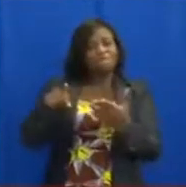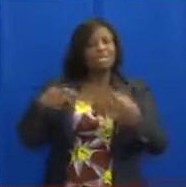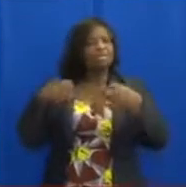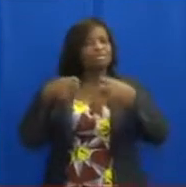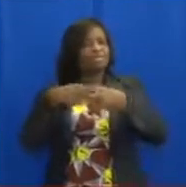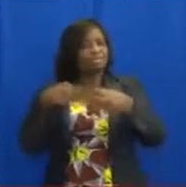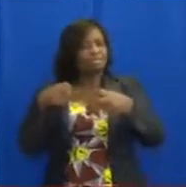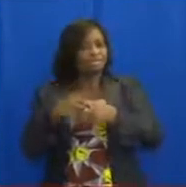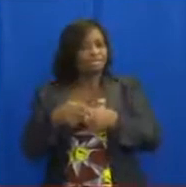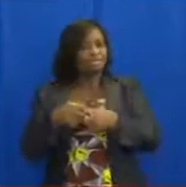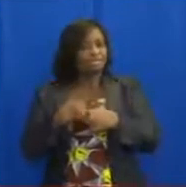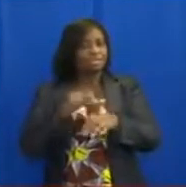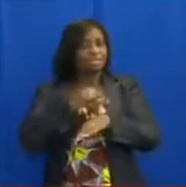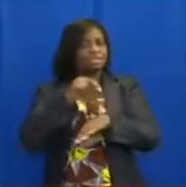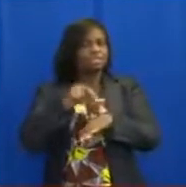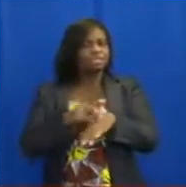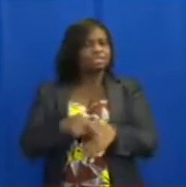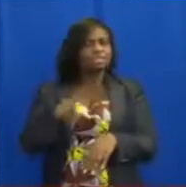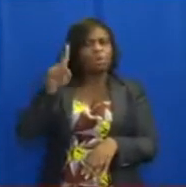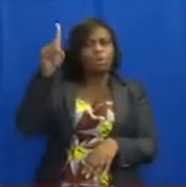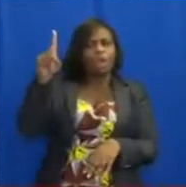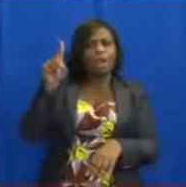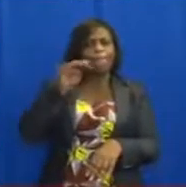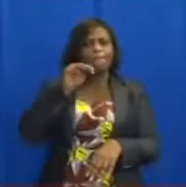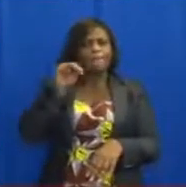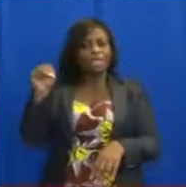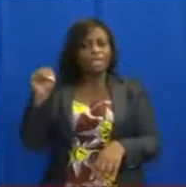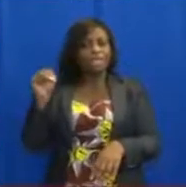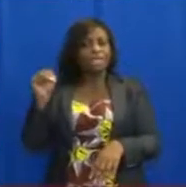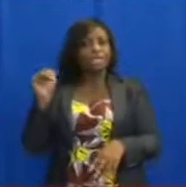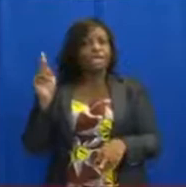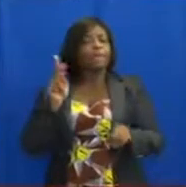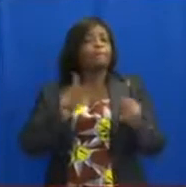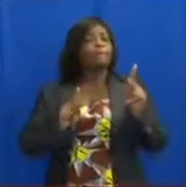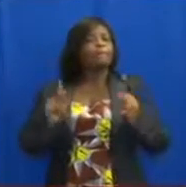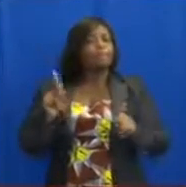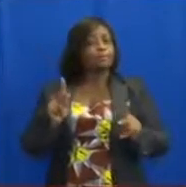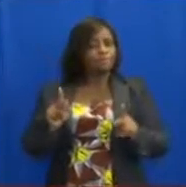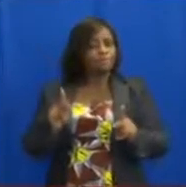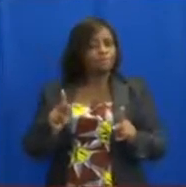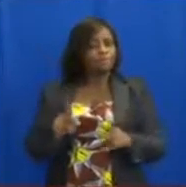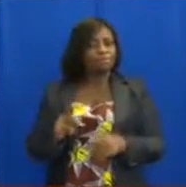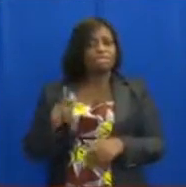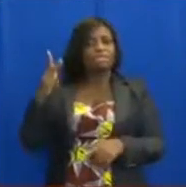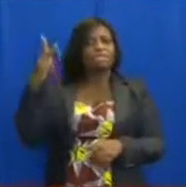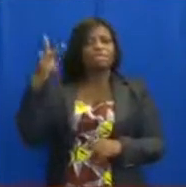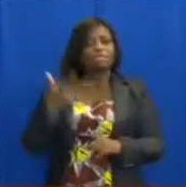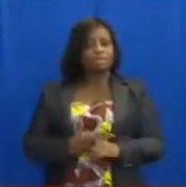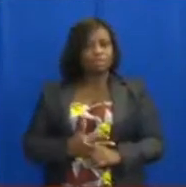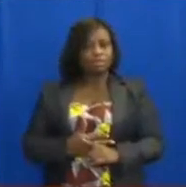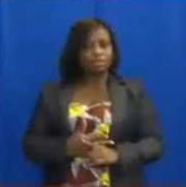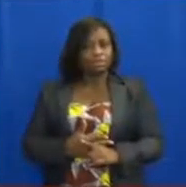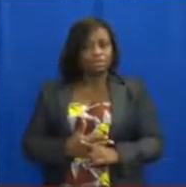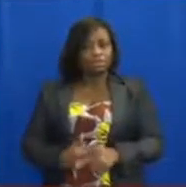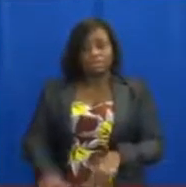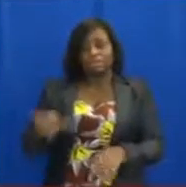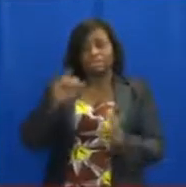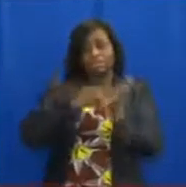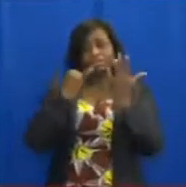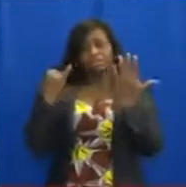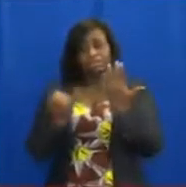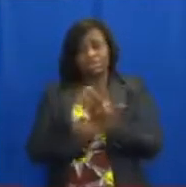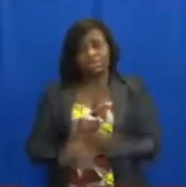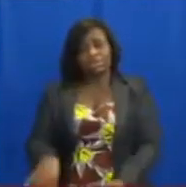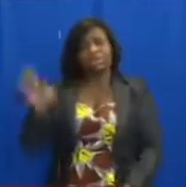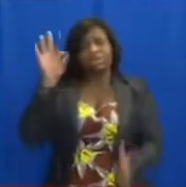the electricity bills for our nation's 1 million active lifeline customers for the next 3 months, i.e.